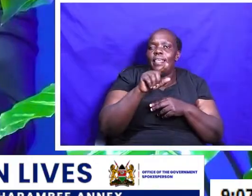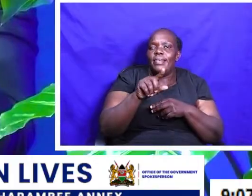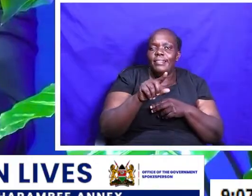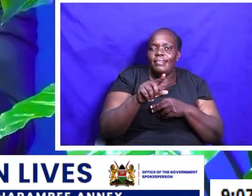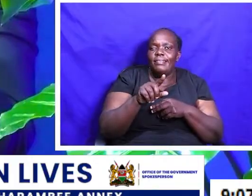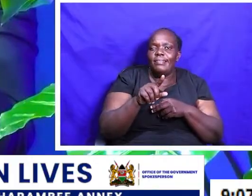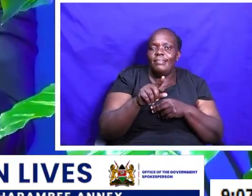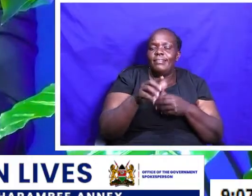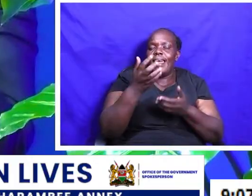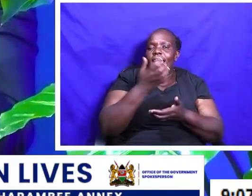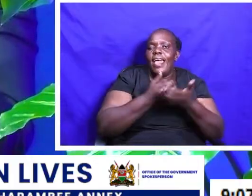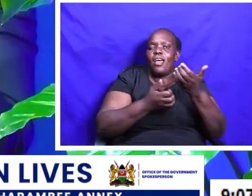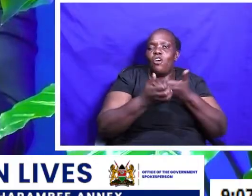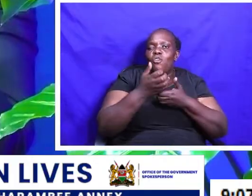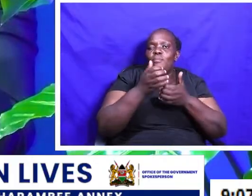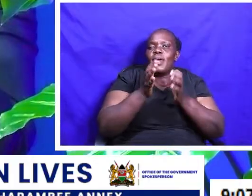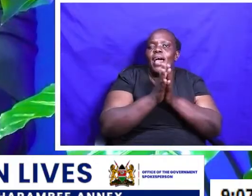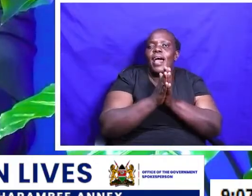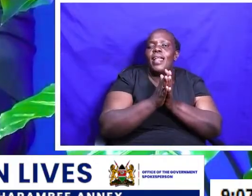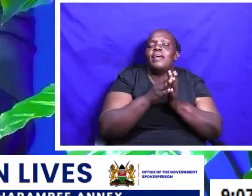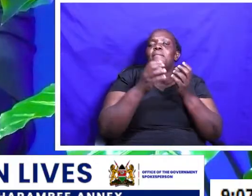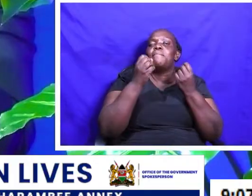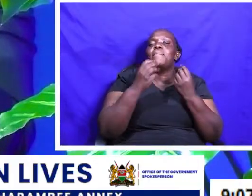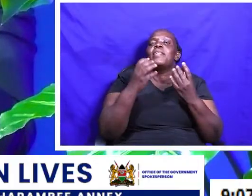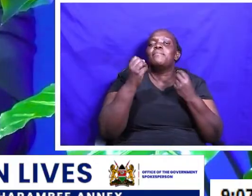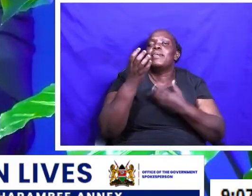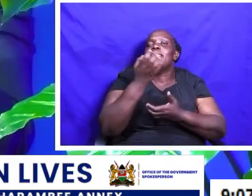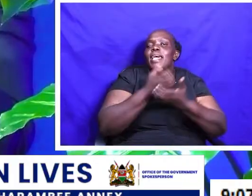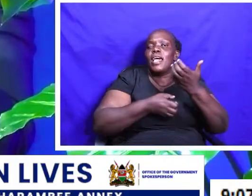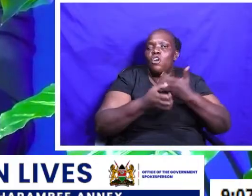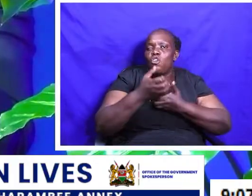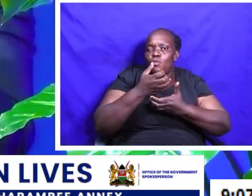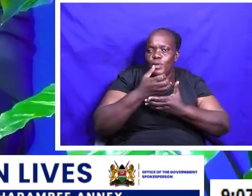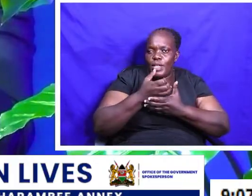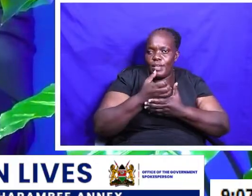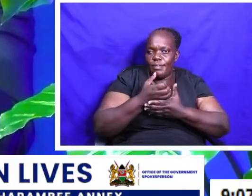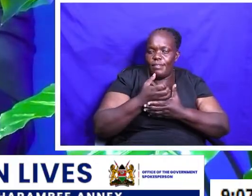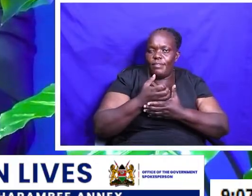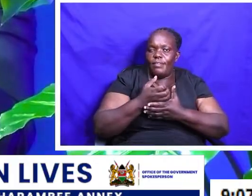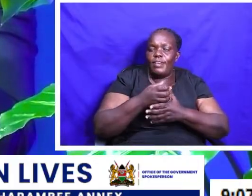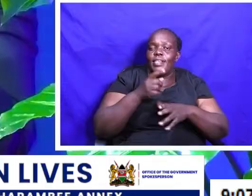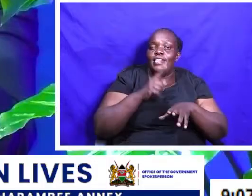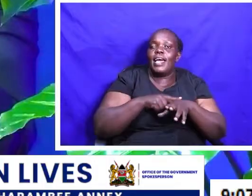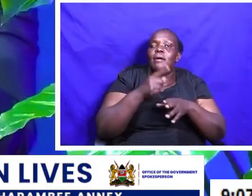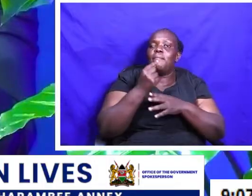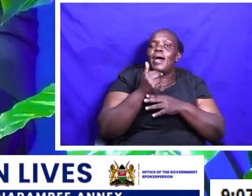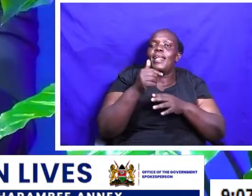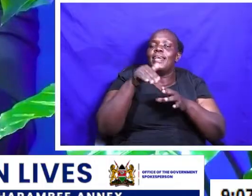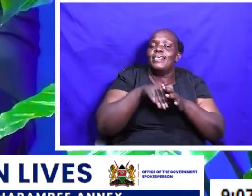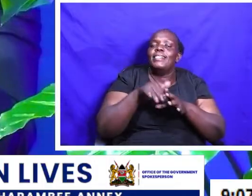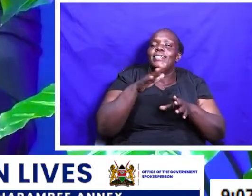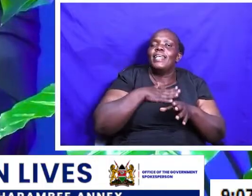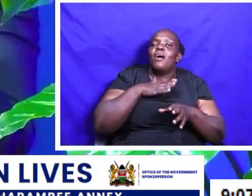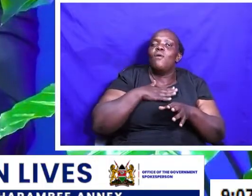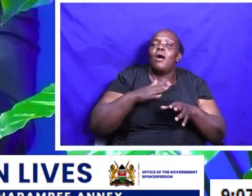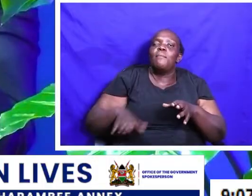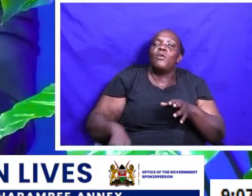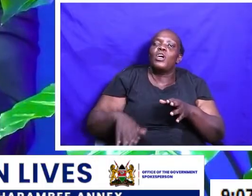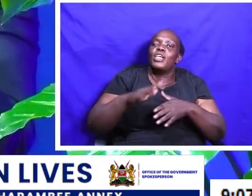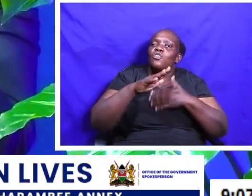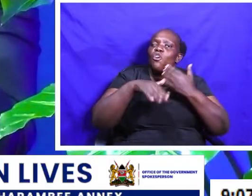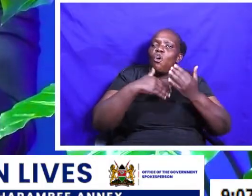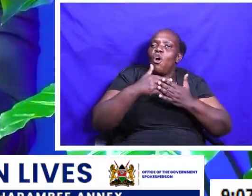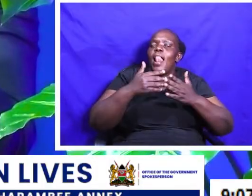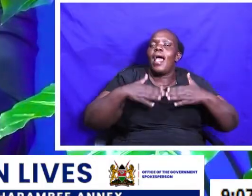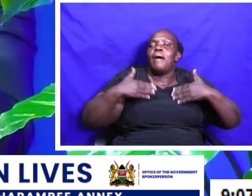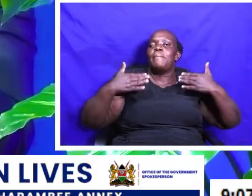utilize this economy, and in any economics is that when money enters our pocket, we